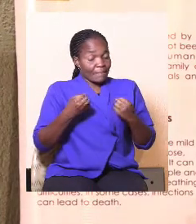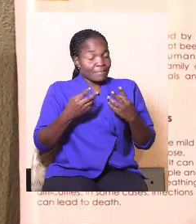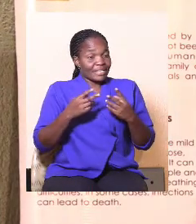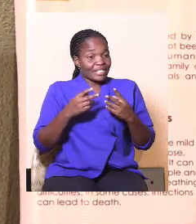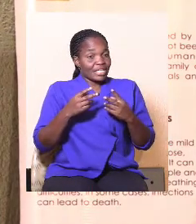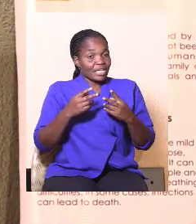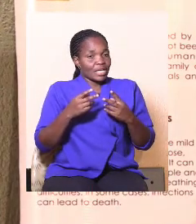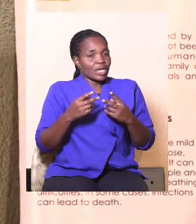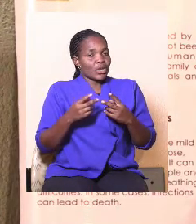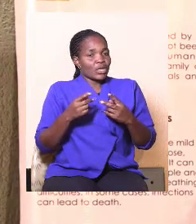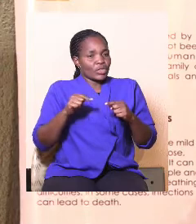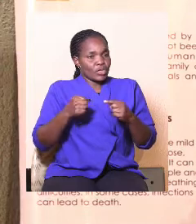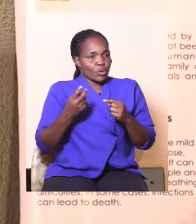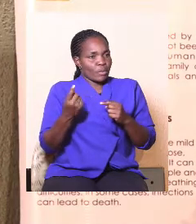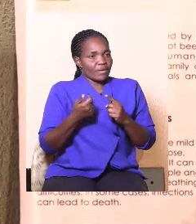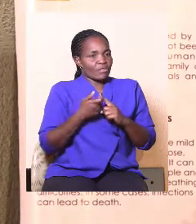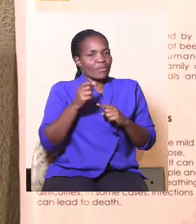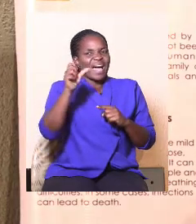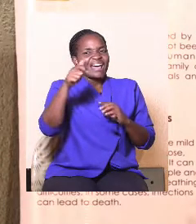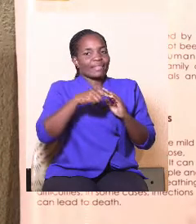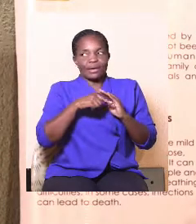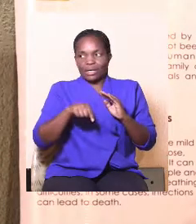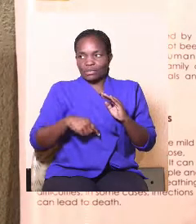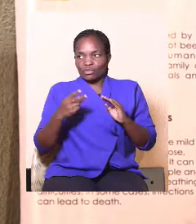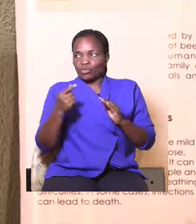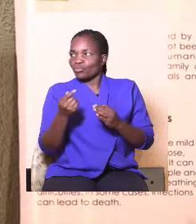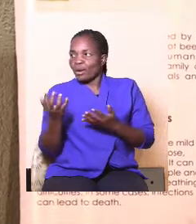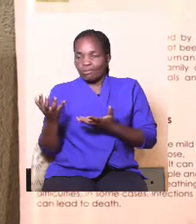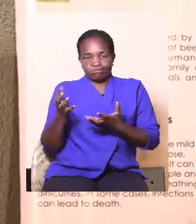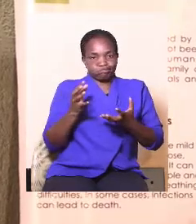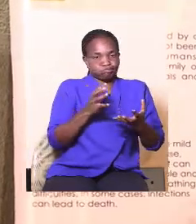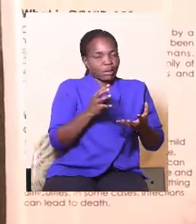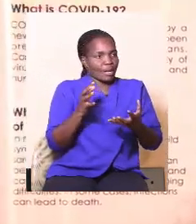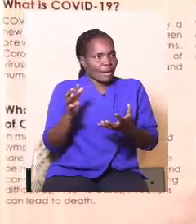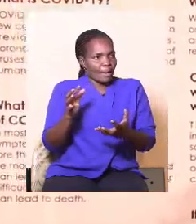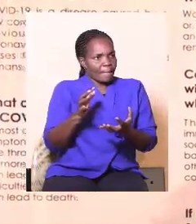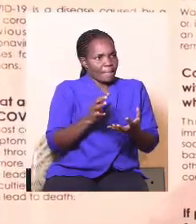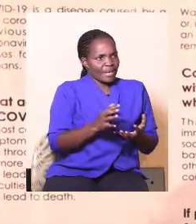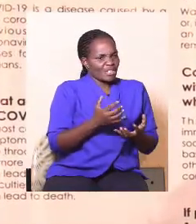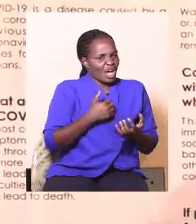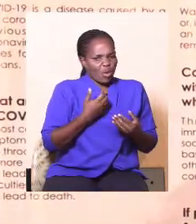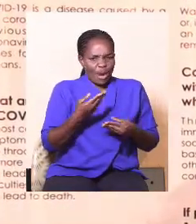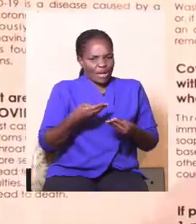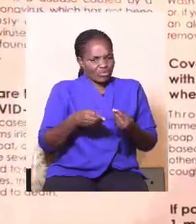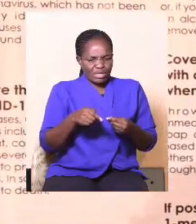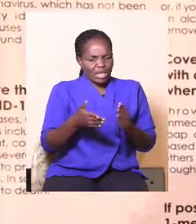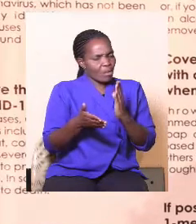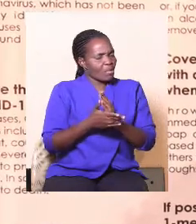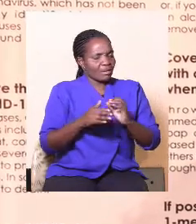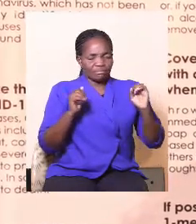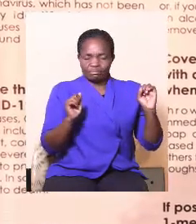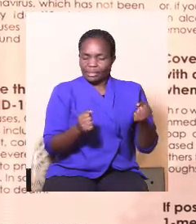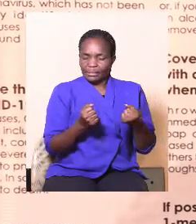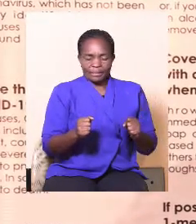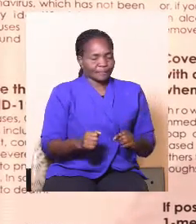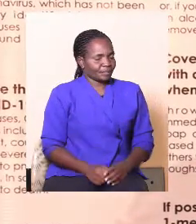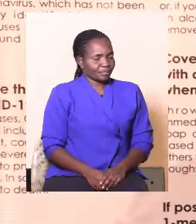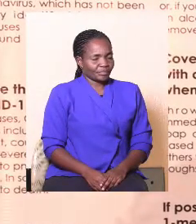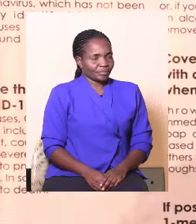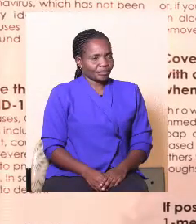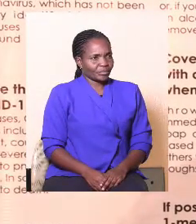foreign exchange to buy those stuff. So definitely we cannot close the economy forever. I don't think the